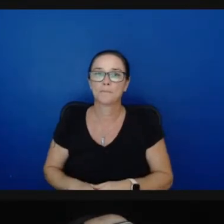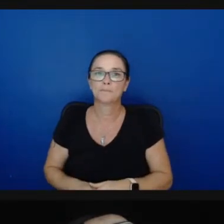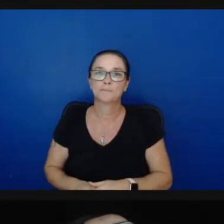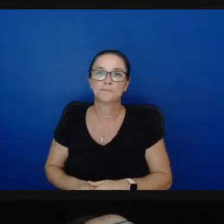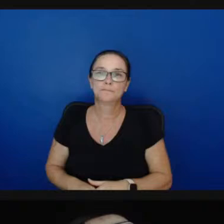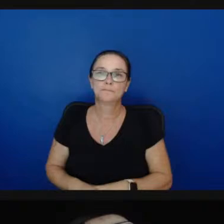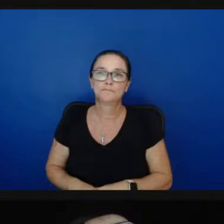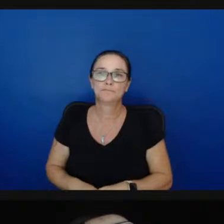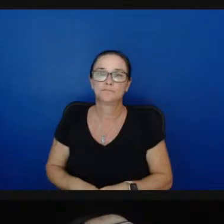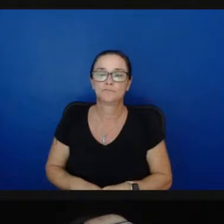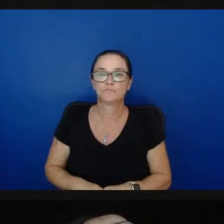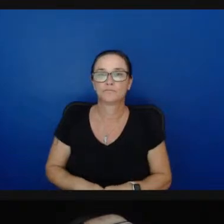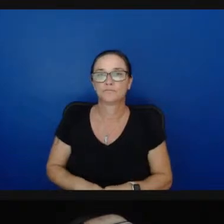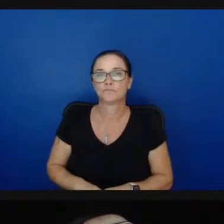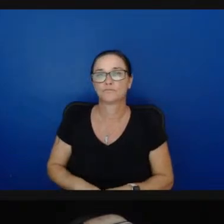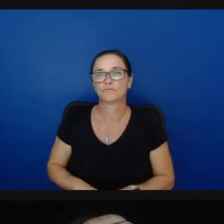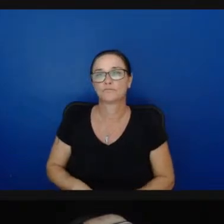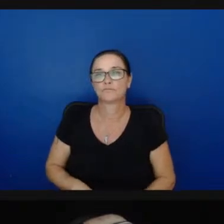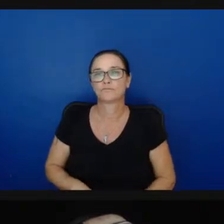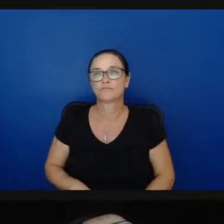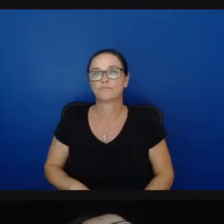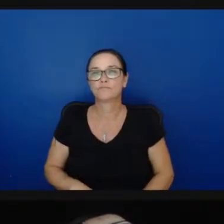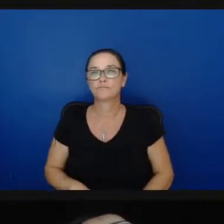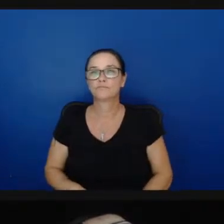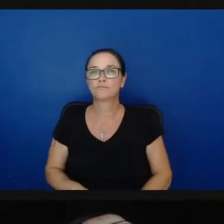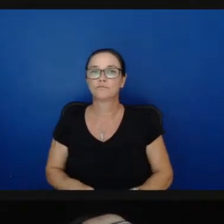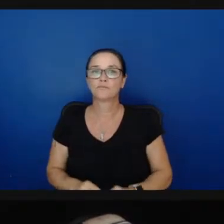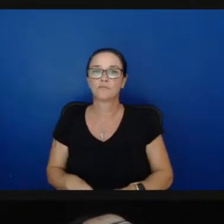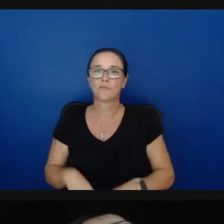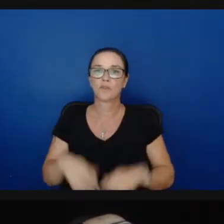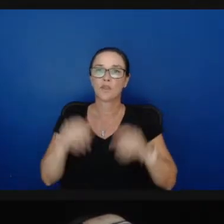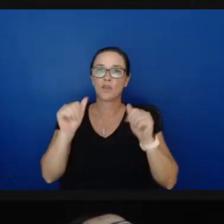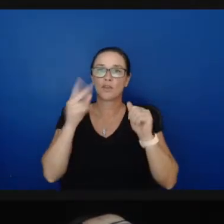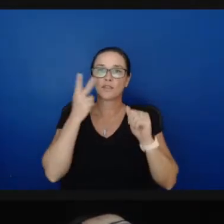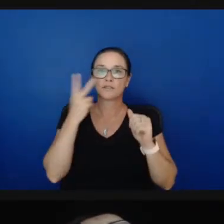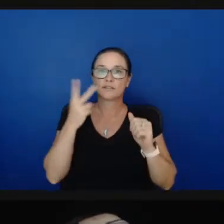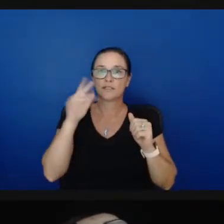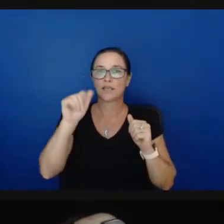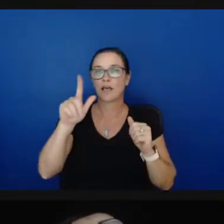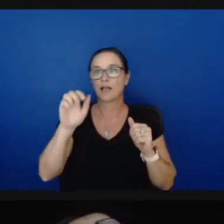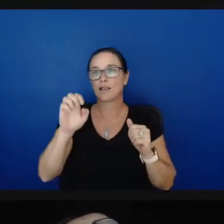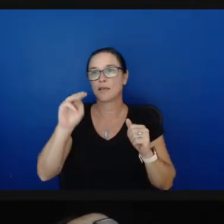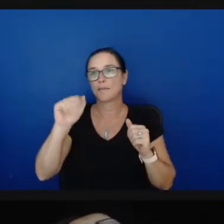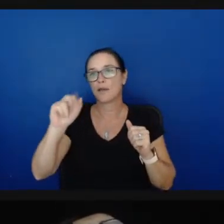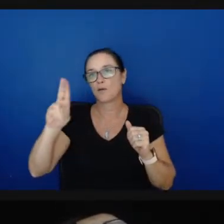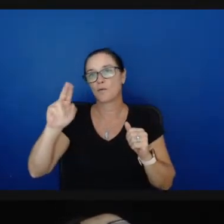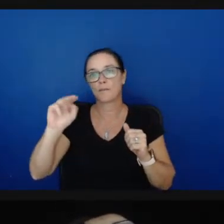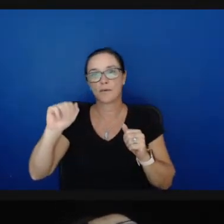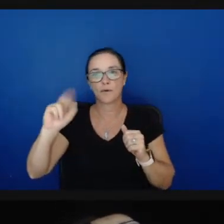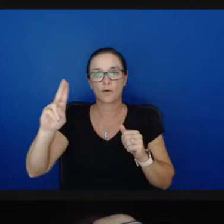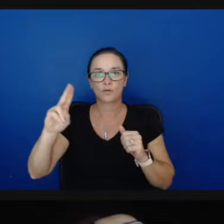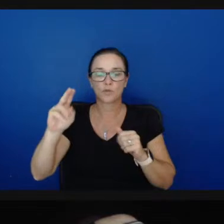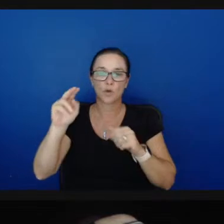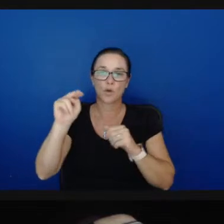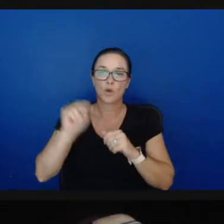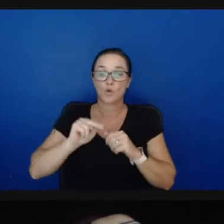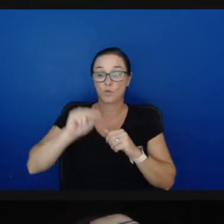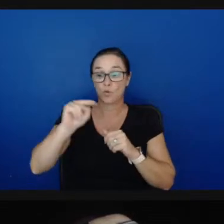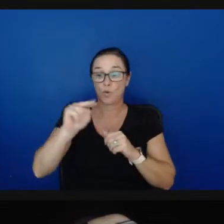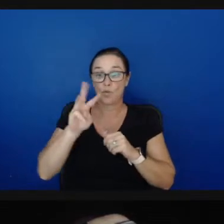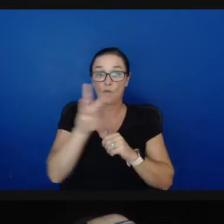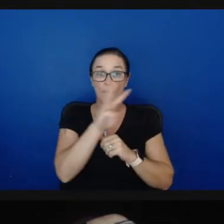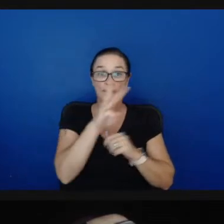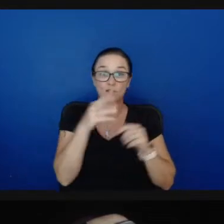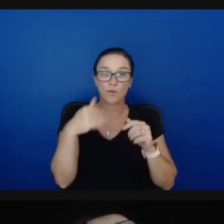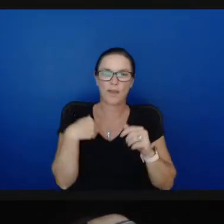there. Here is Halemaʻumaʻu. So northwest of Kilauea, you have a different structure with only